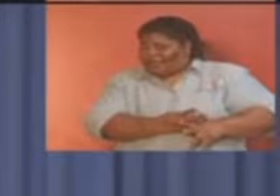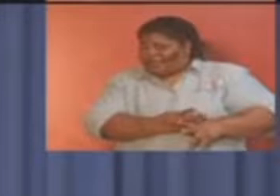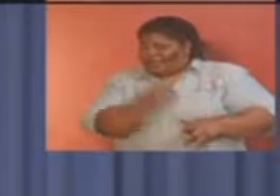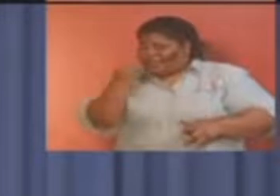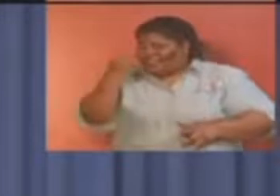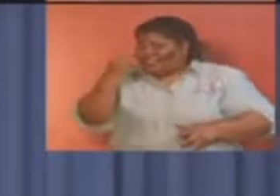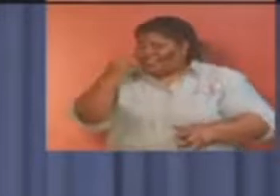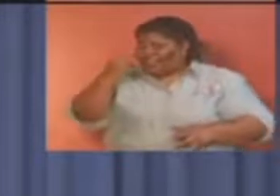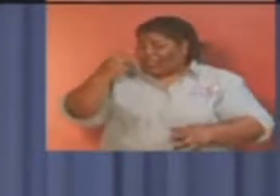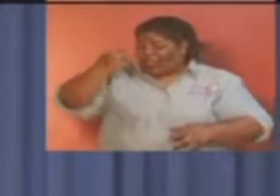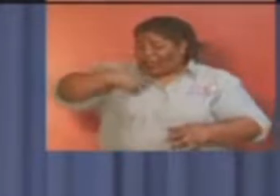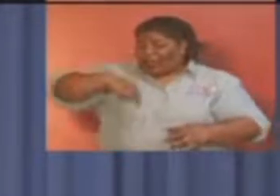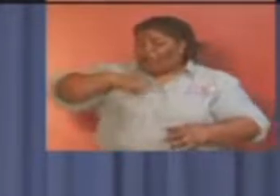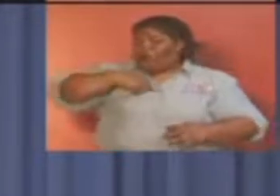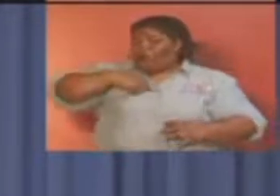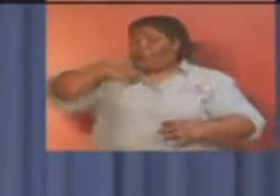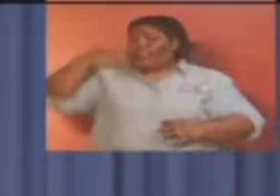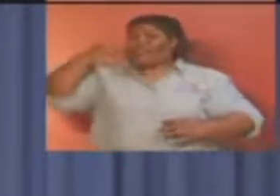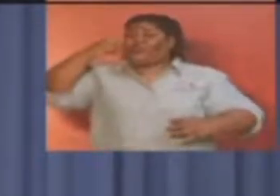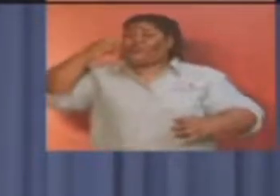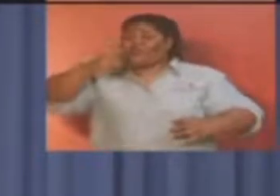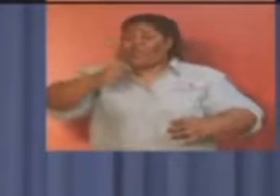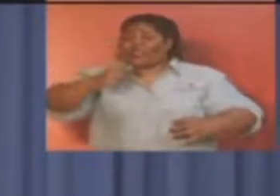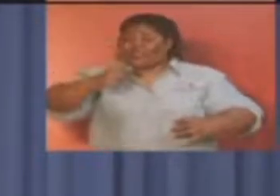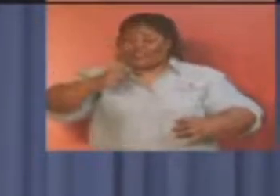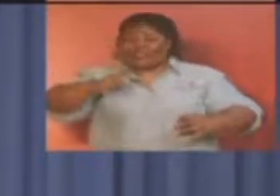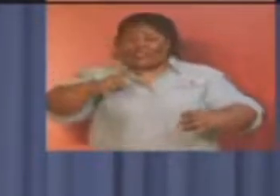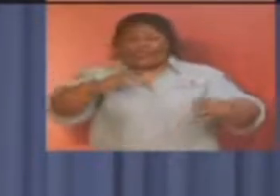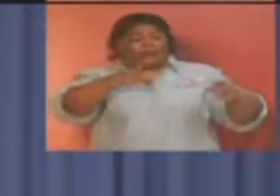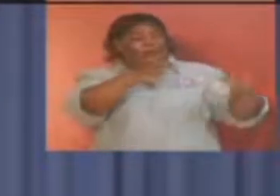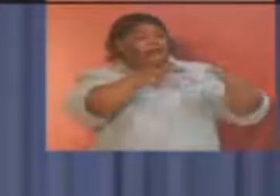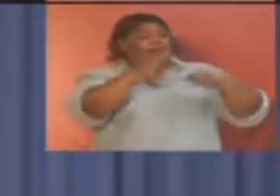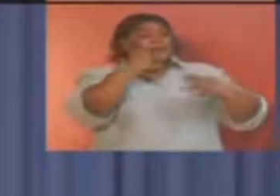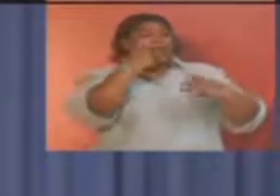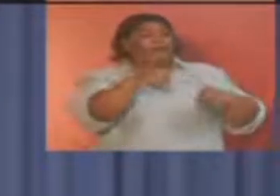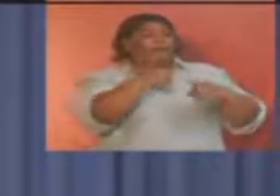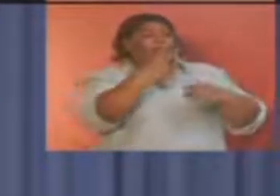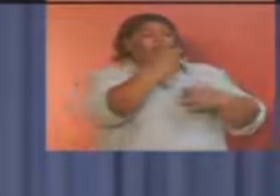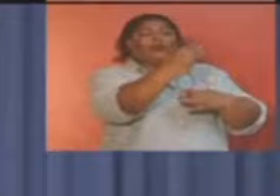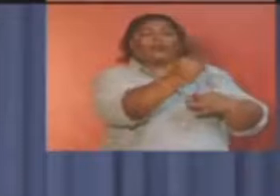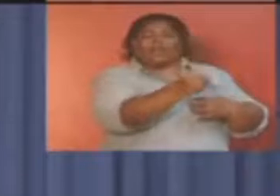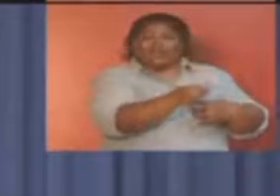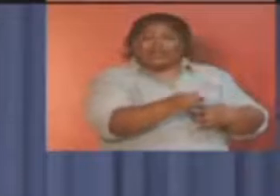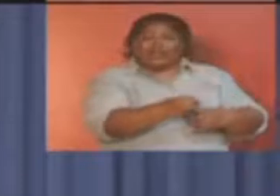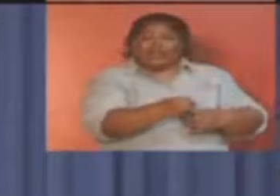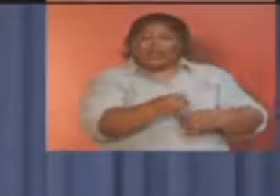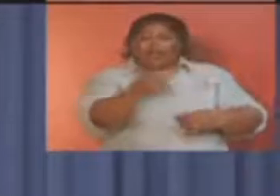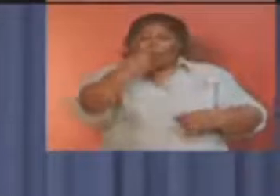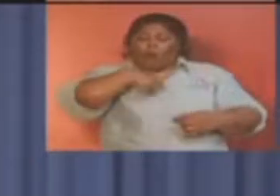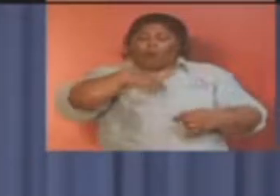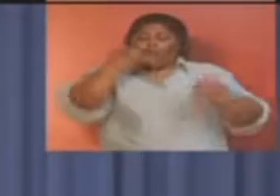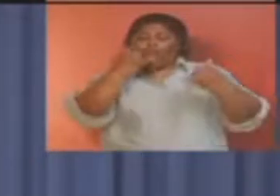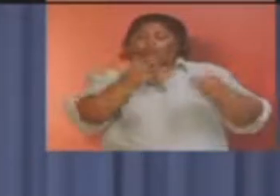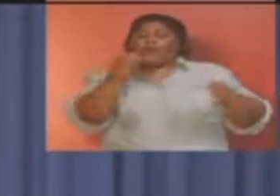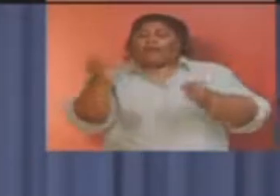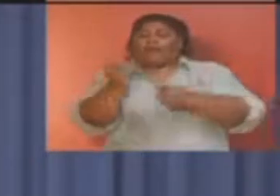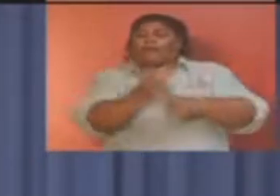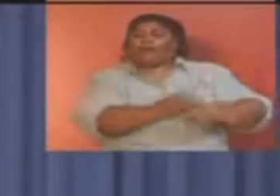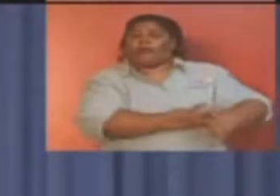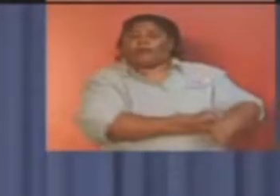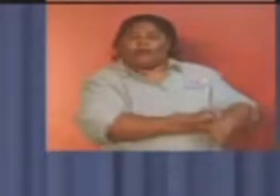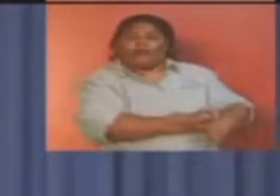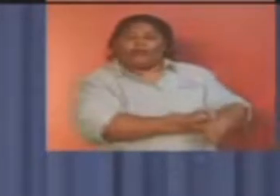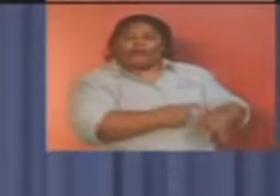becomes available, we will not say no, but we are not relying on that, because everybody is in the same